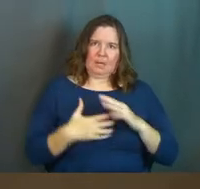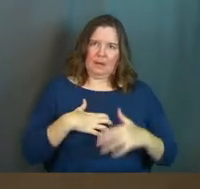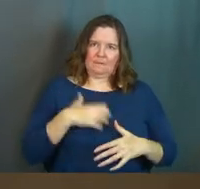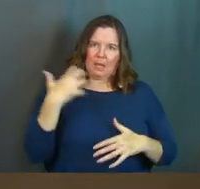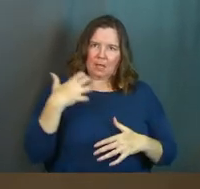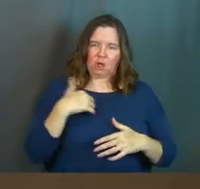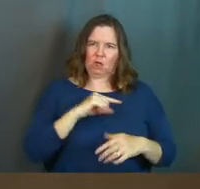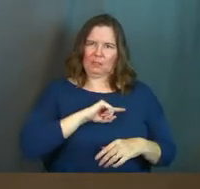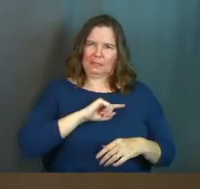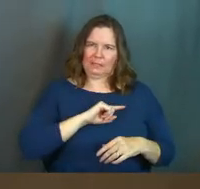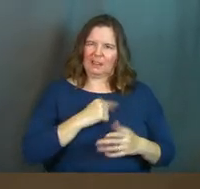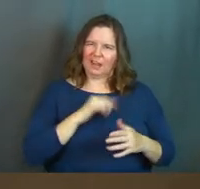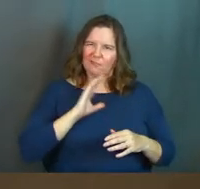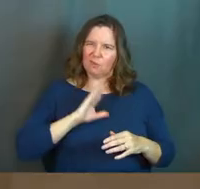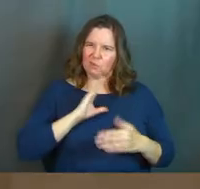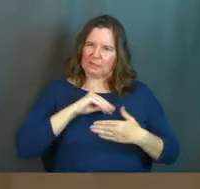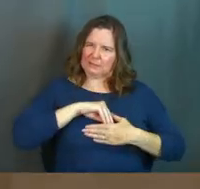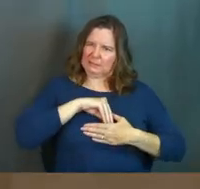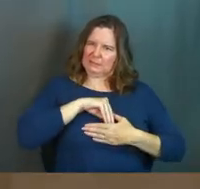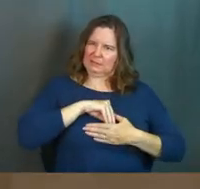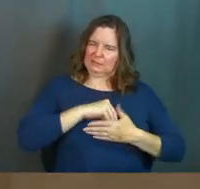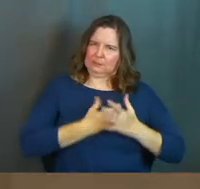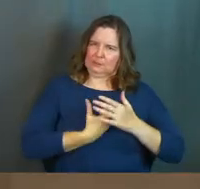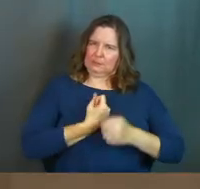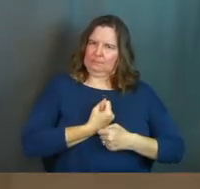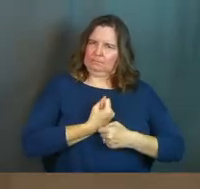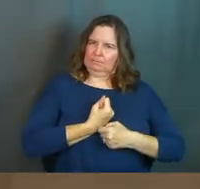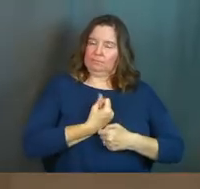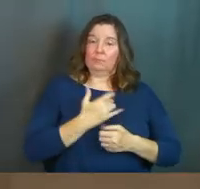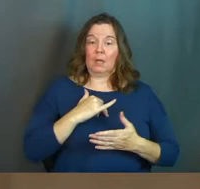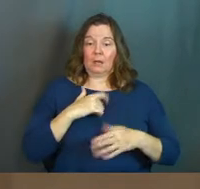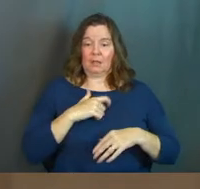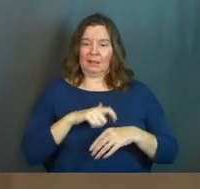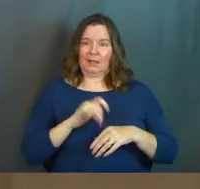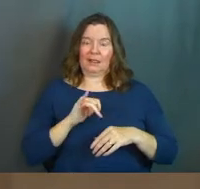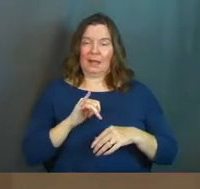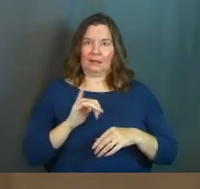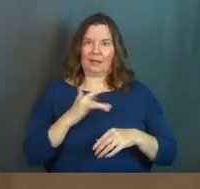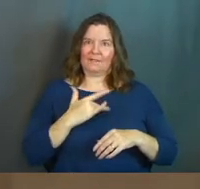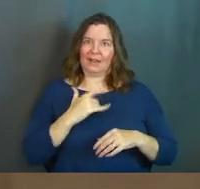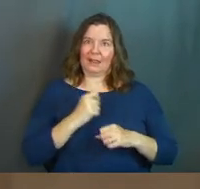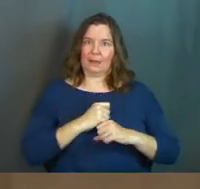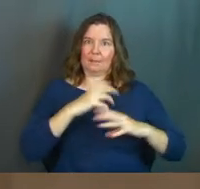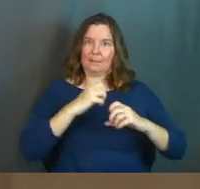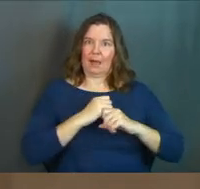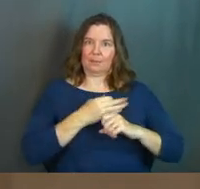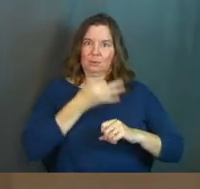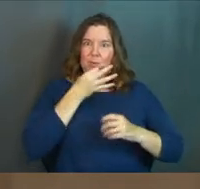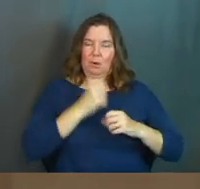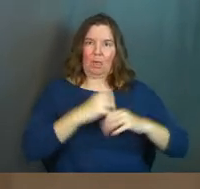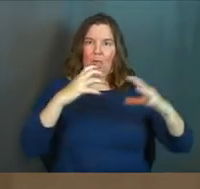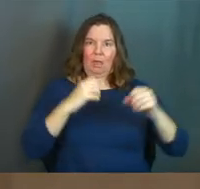lot of, just a lot of frustration. Carried a lot of that around, and like a ticking time bomb, kind of.